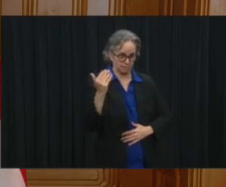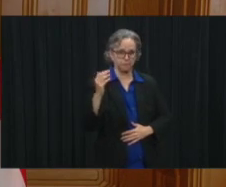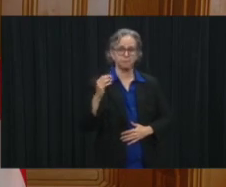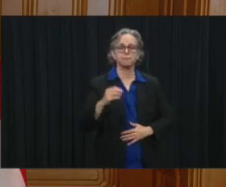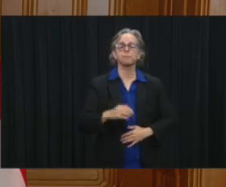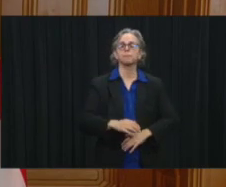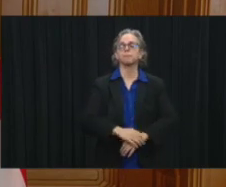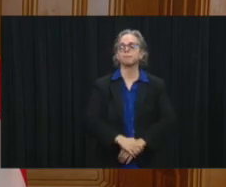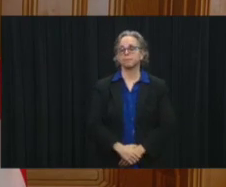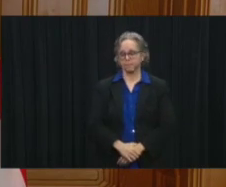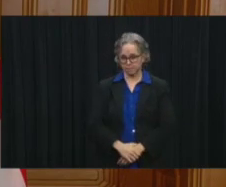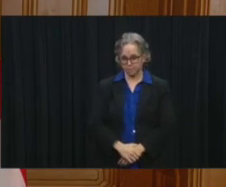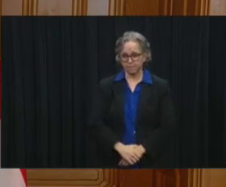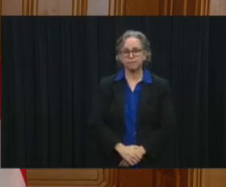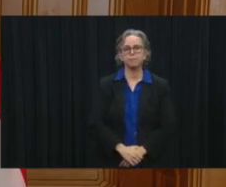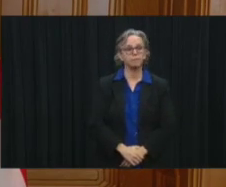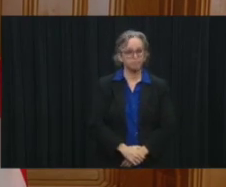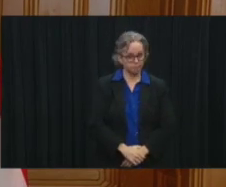lengthy bill,